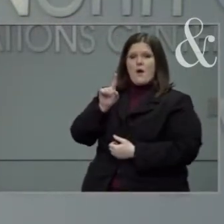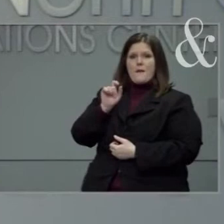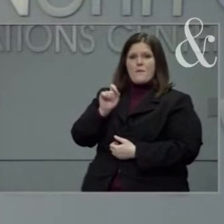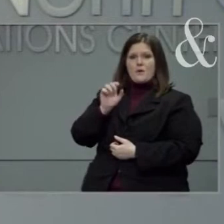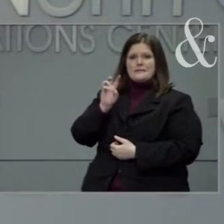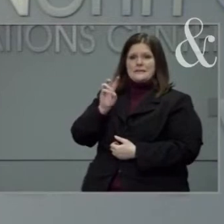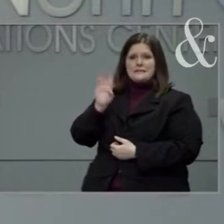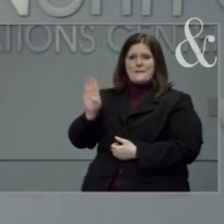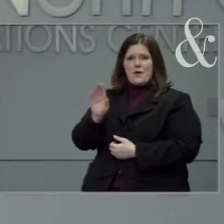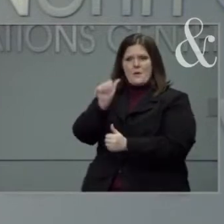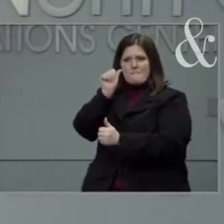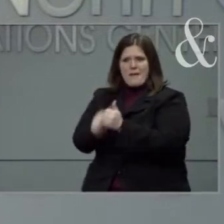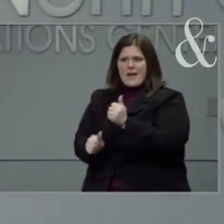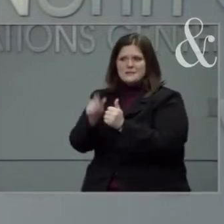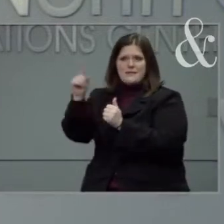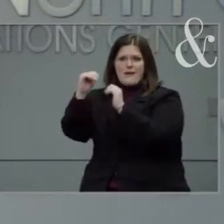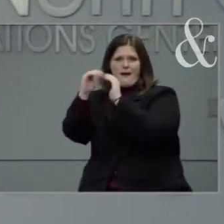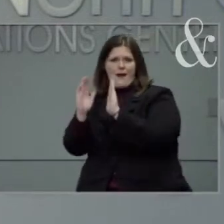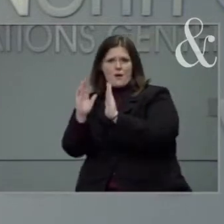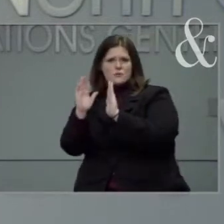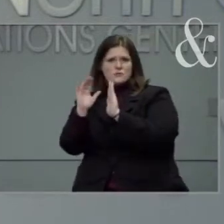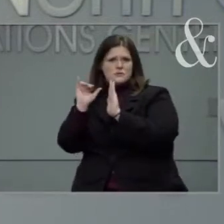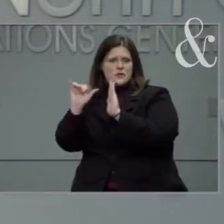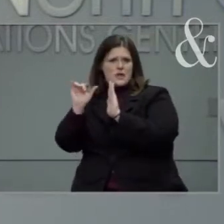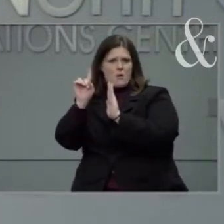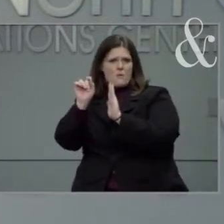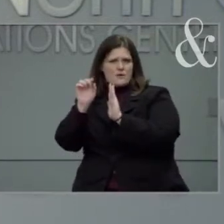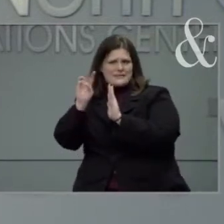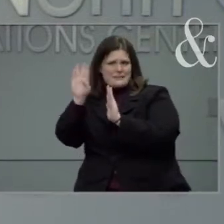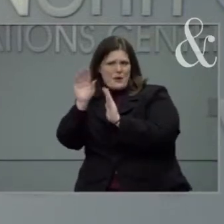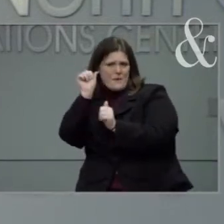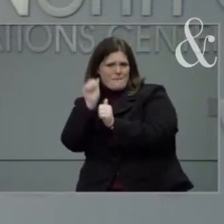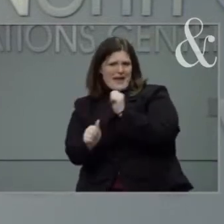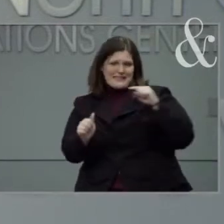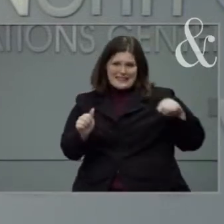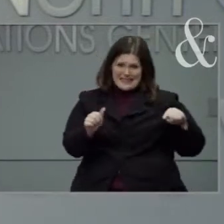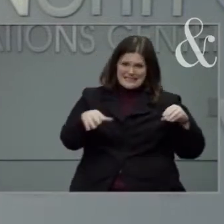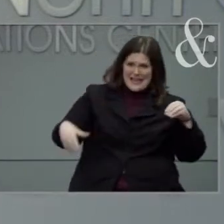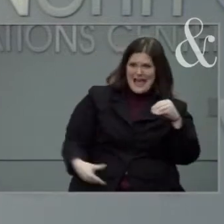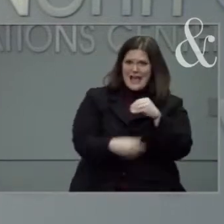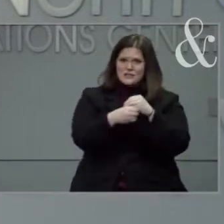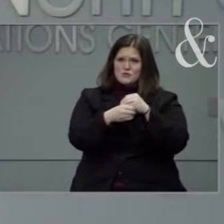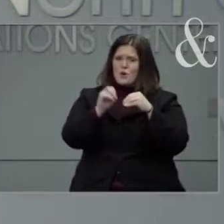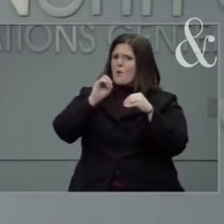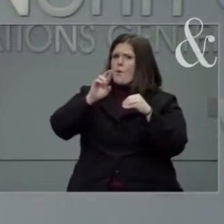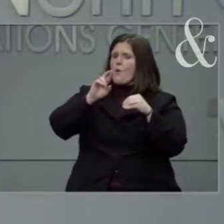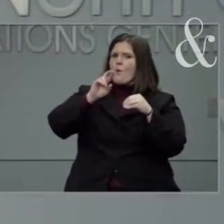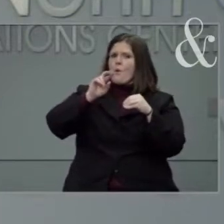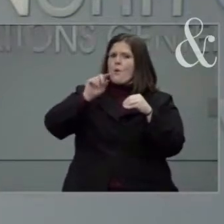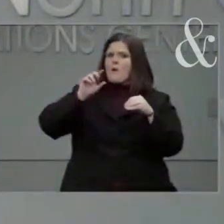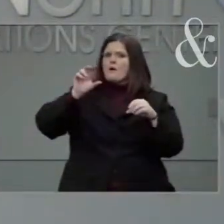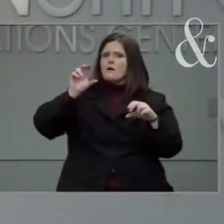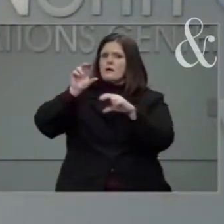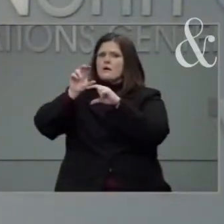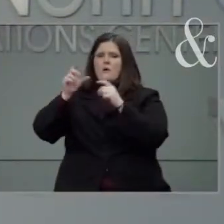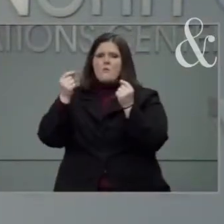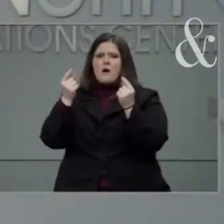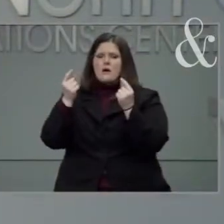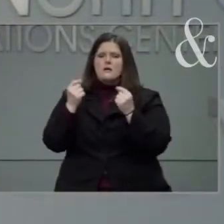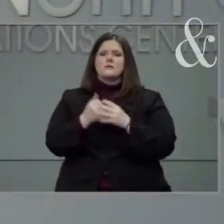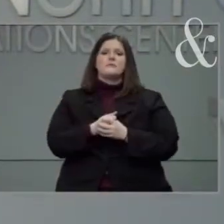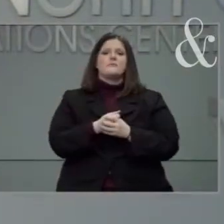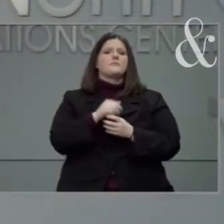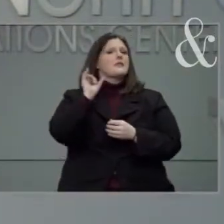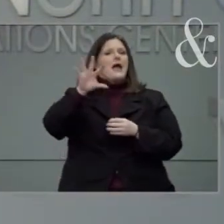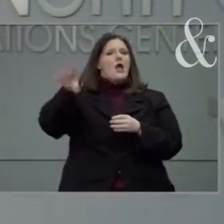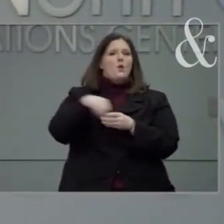for education? And is this on top of that, or is it inclusive of that? Travis, it's